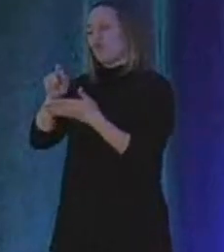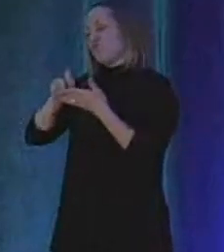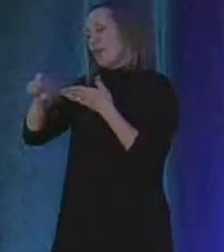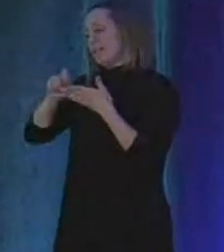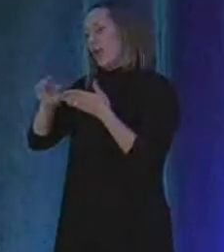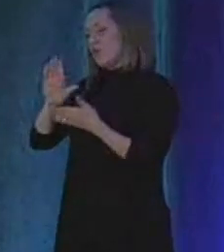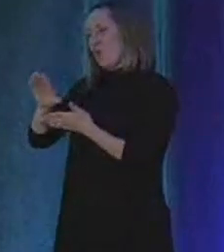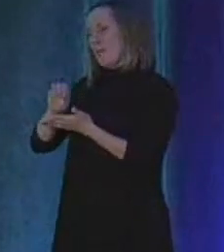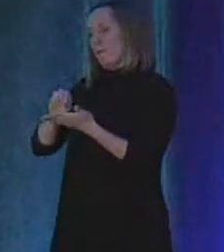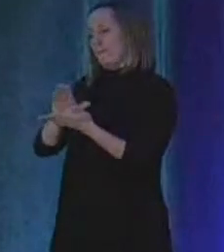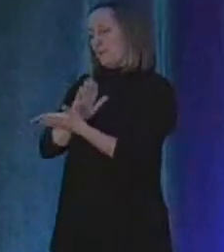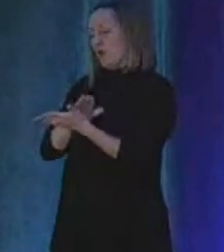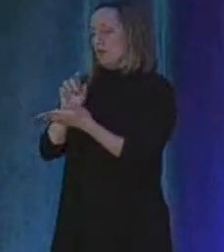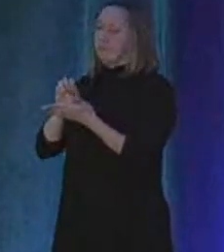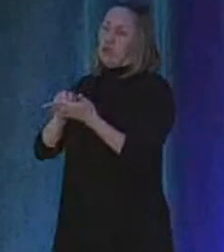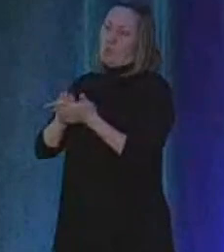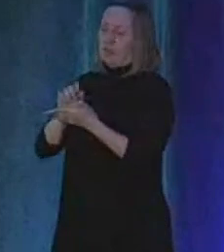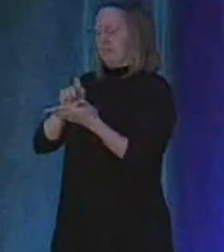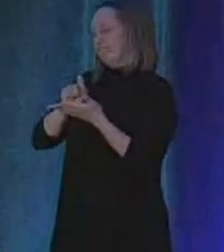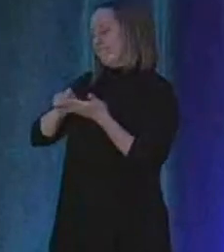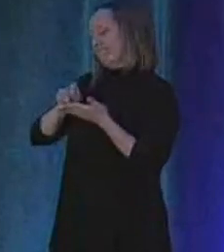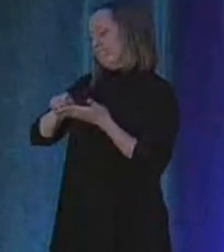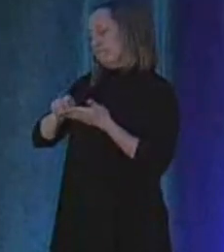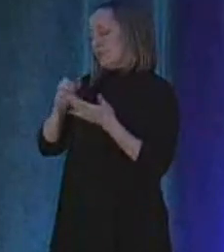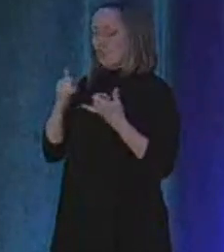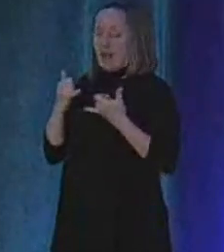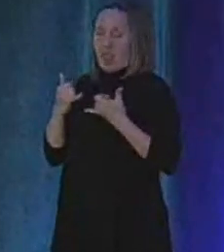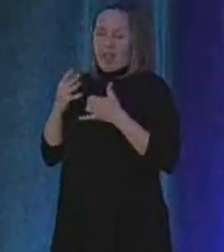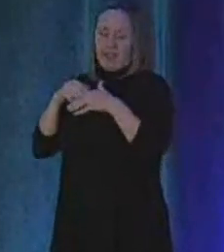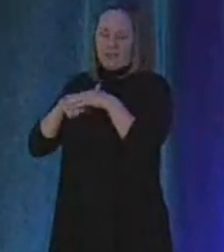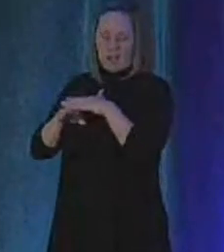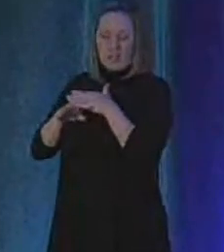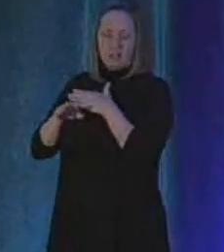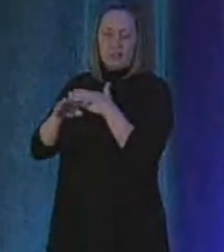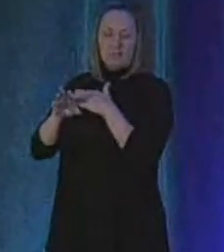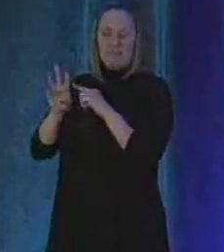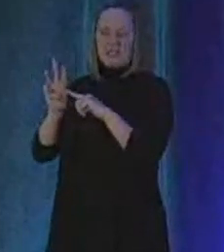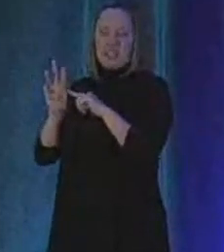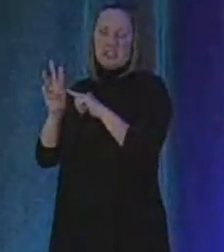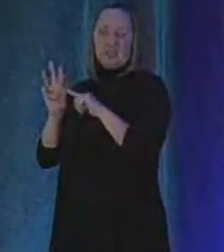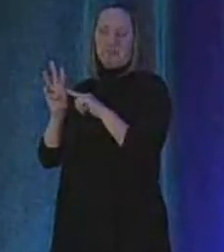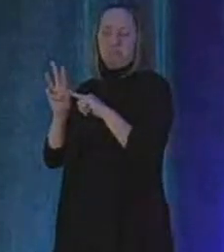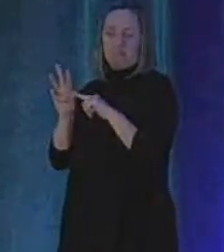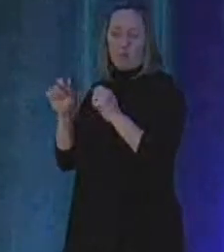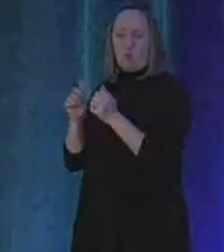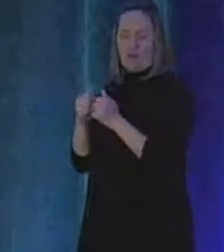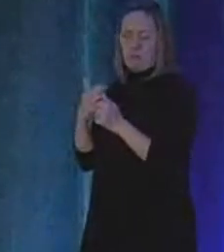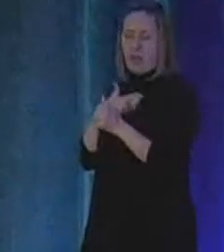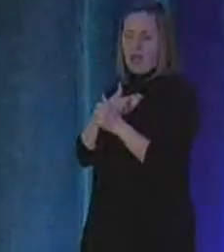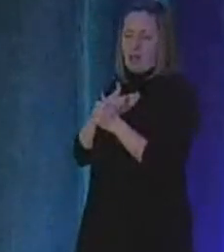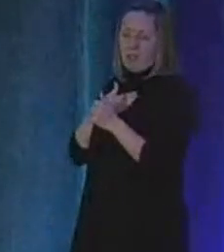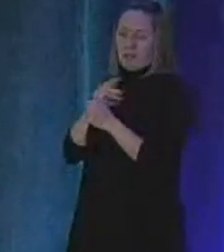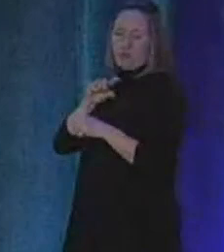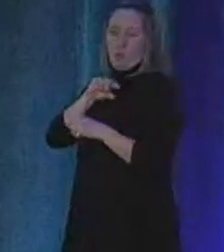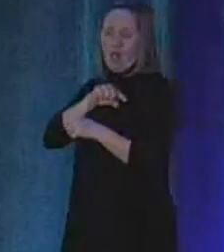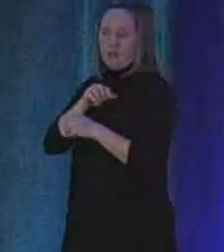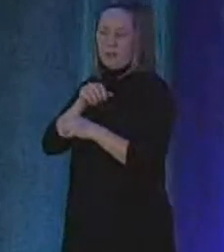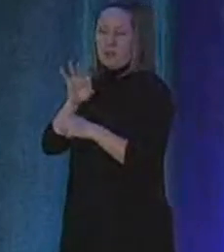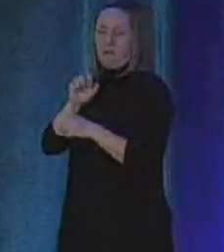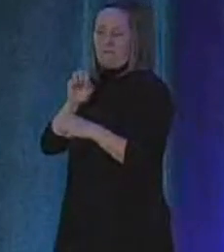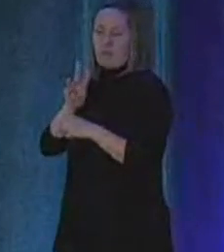notebook, today I got into kind of like a 6 with the quality of my flow